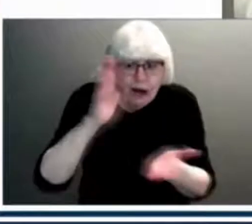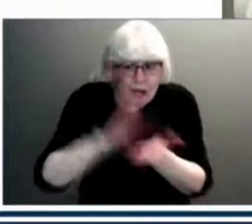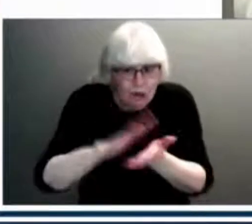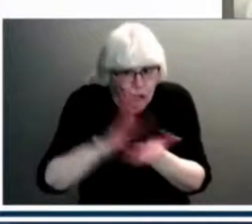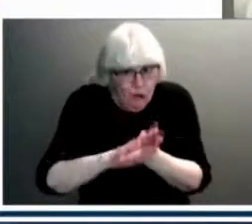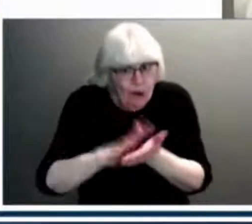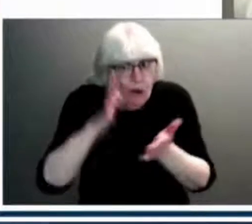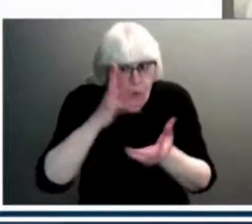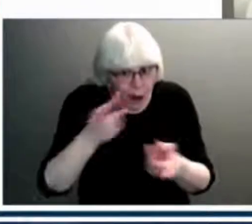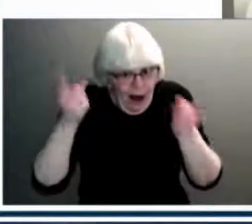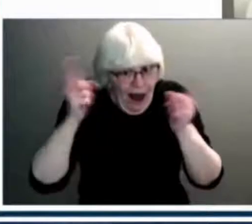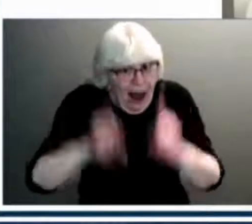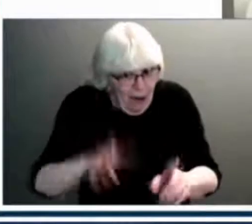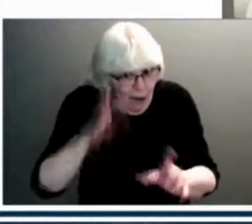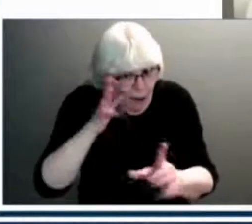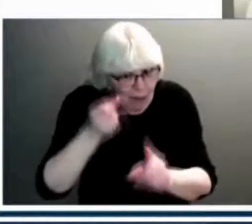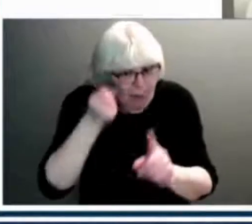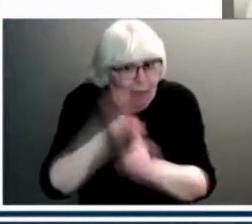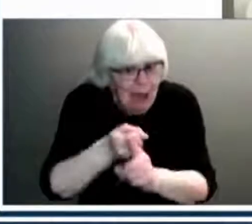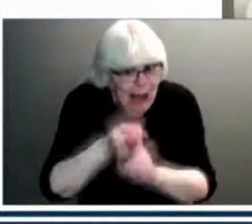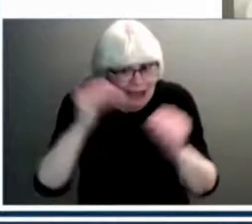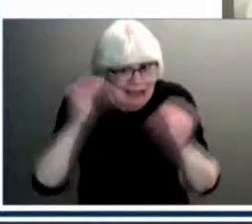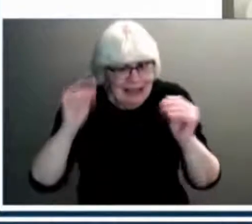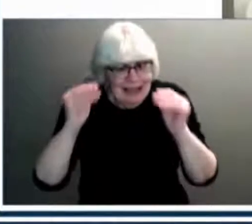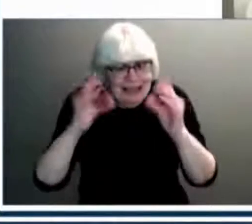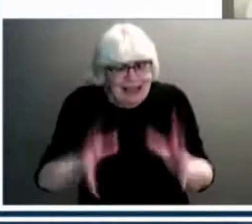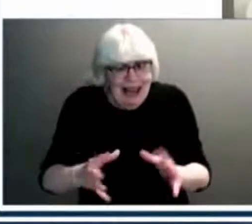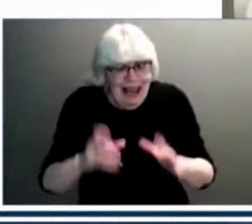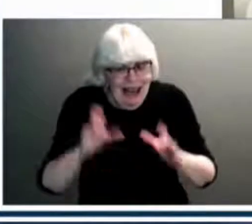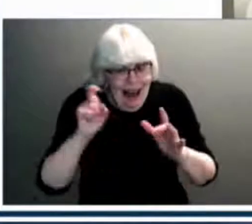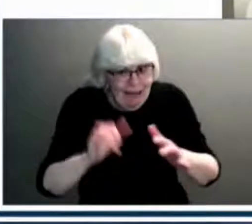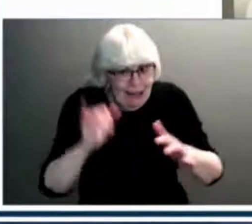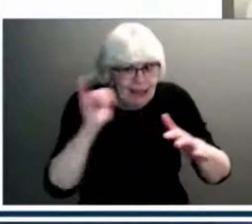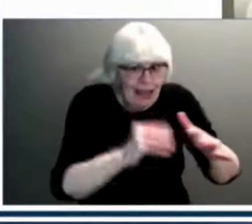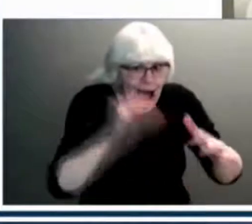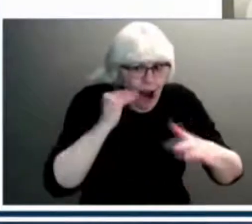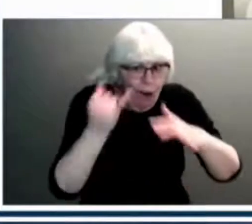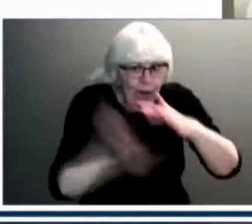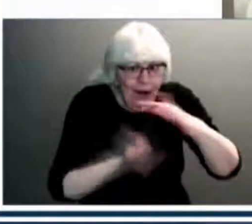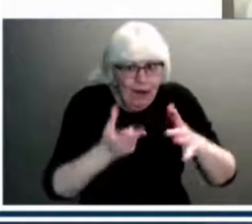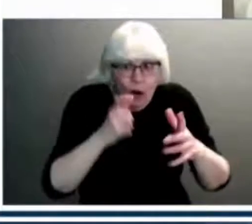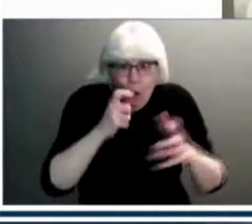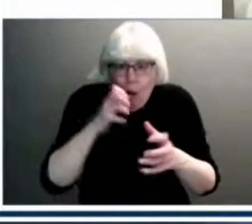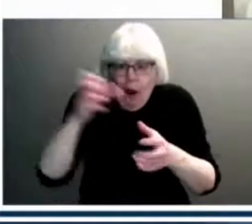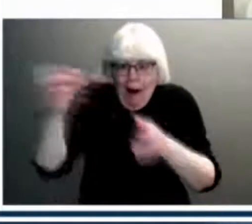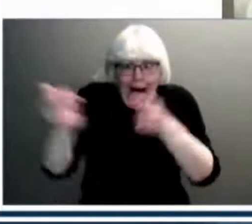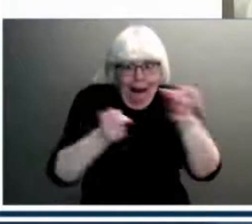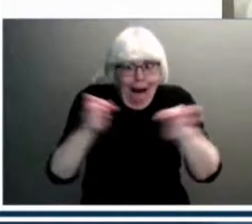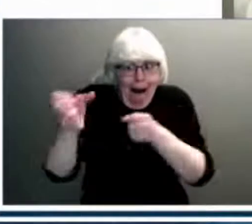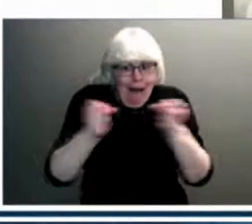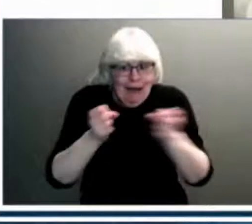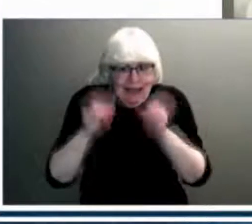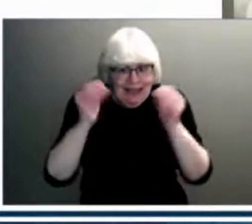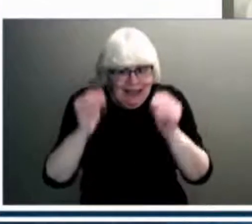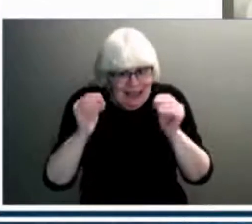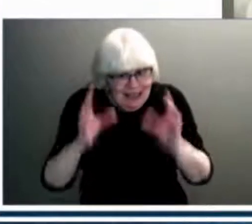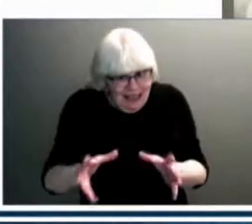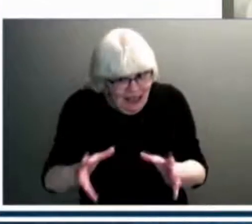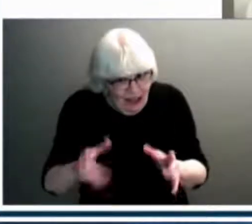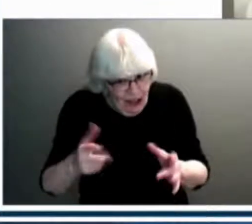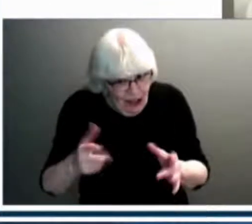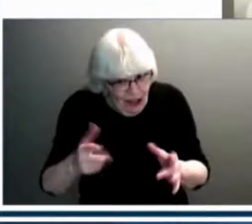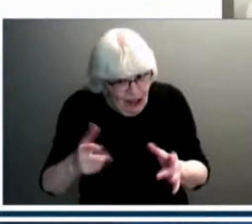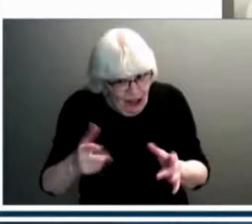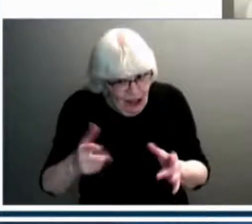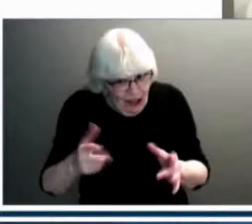have trouble finding enough staff. Does the province have a strategy or have steps they will take to